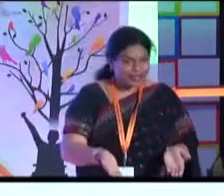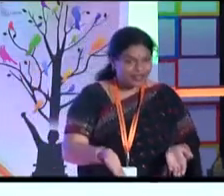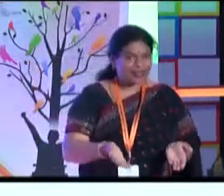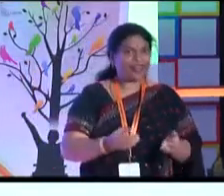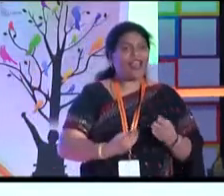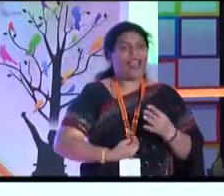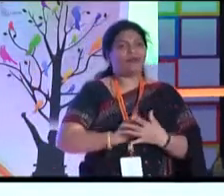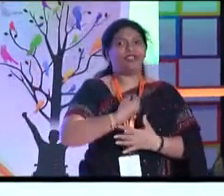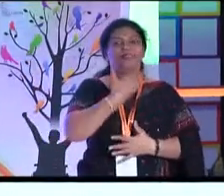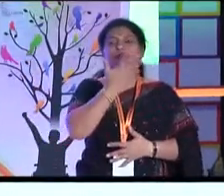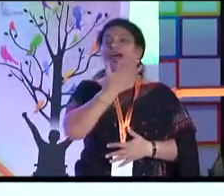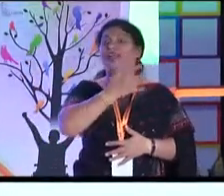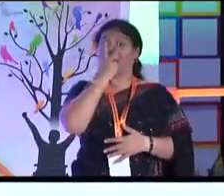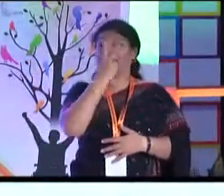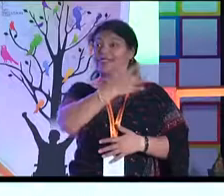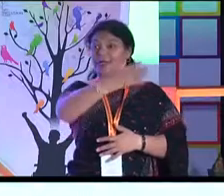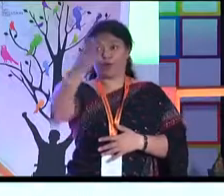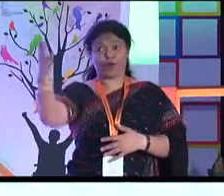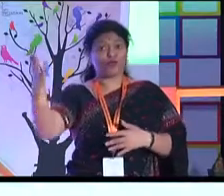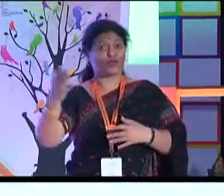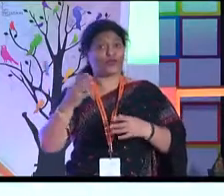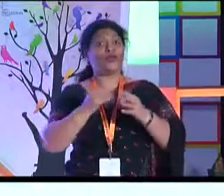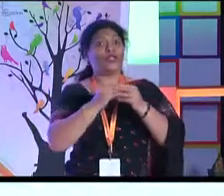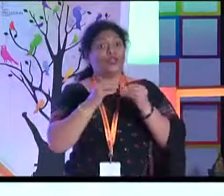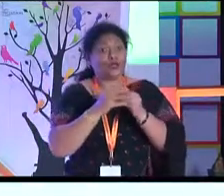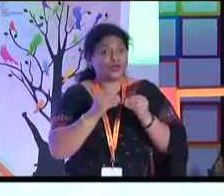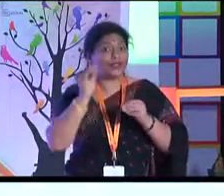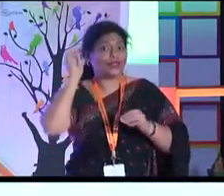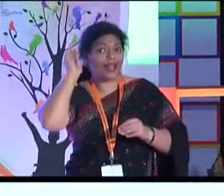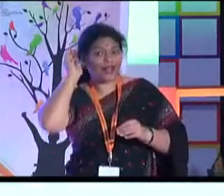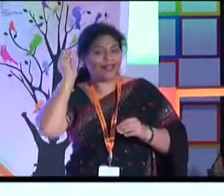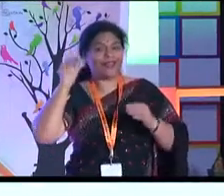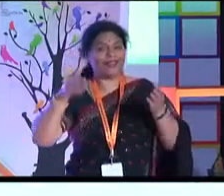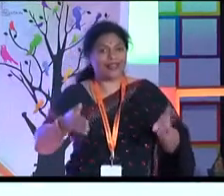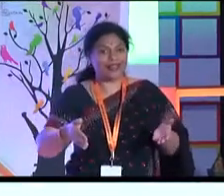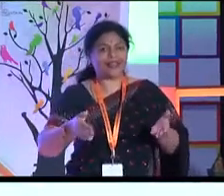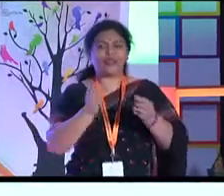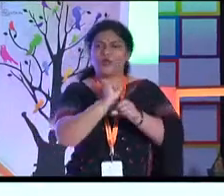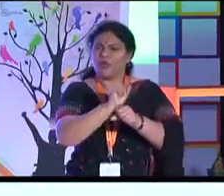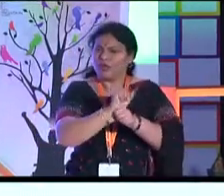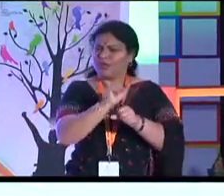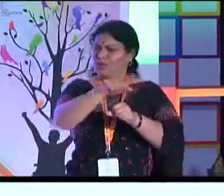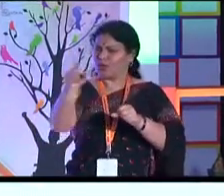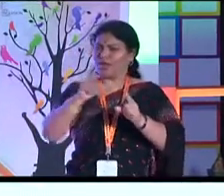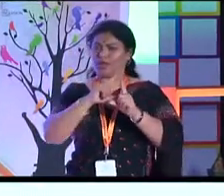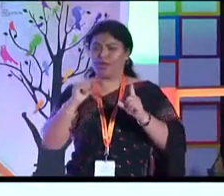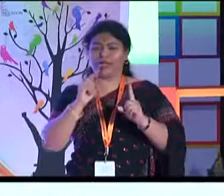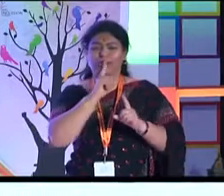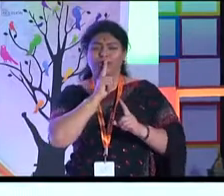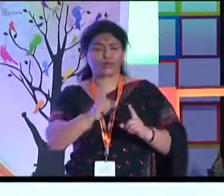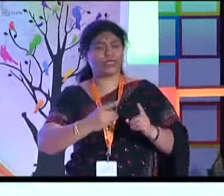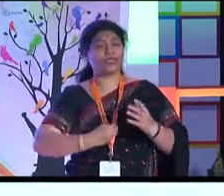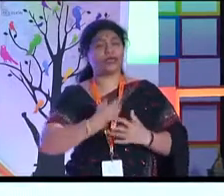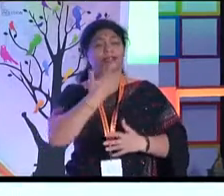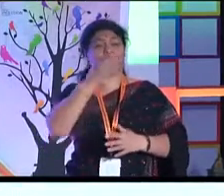by all of you. The stories that I hear, the work that you're doing, and it's truly, truly inspirational. Hats